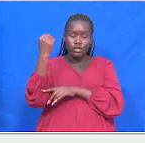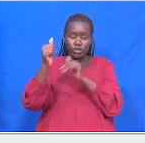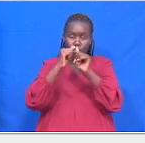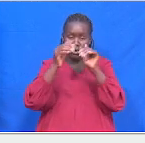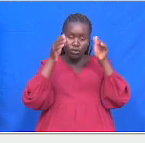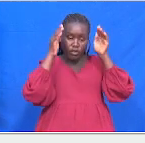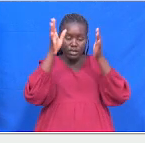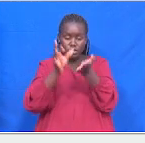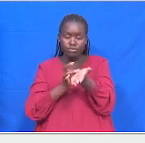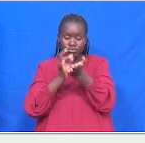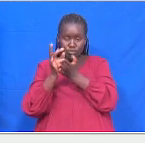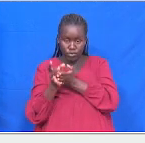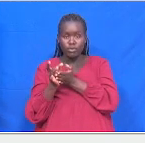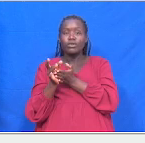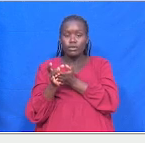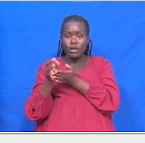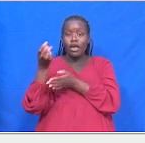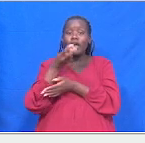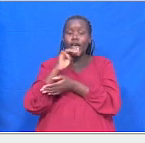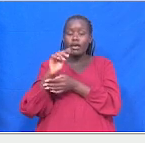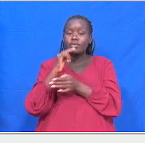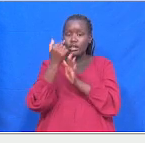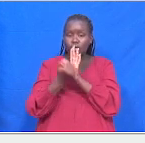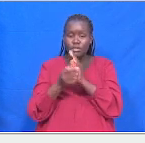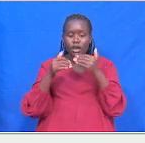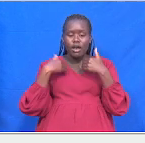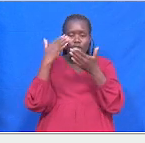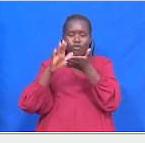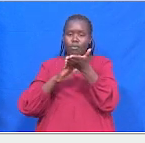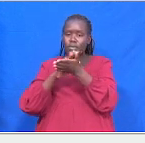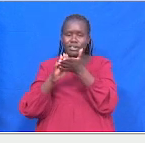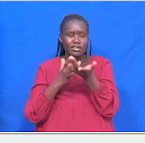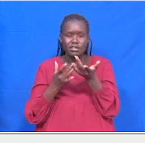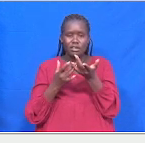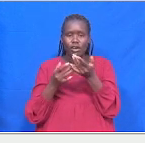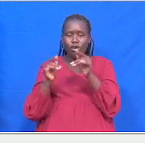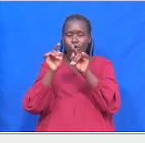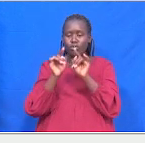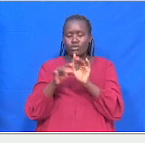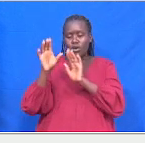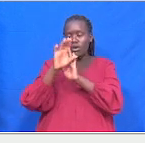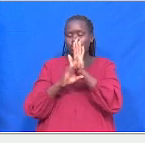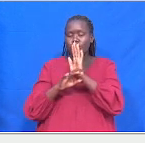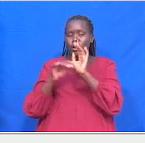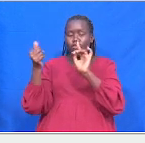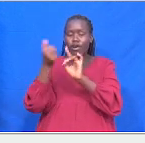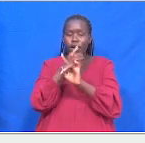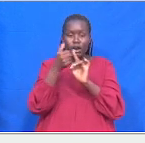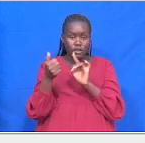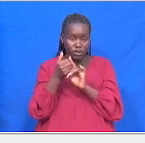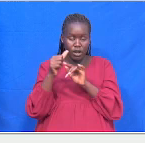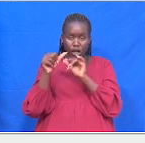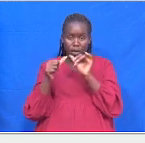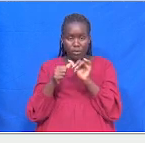at removing him from office, arguing that they have no basis in claims of constitutional violations, gross